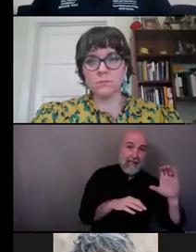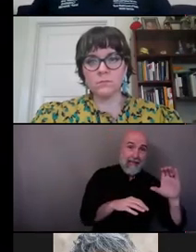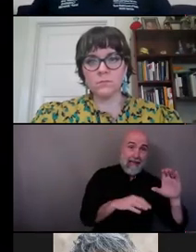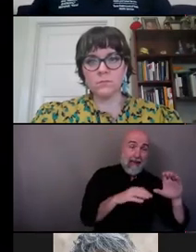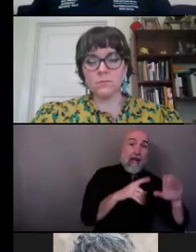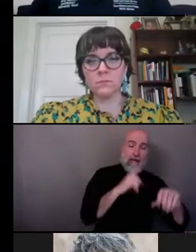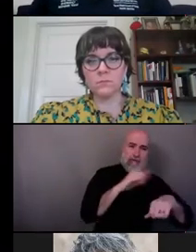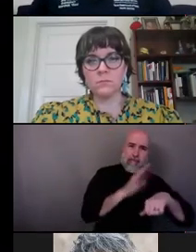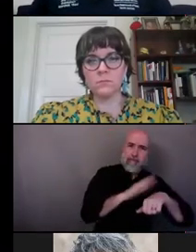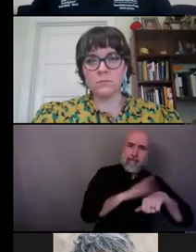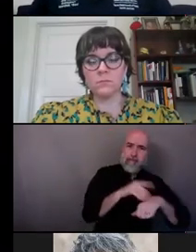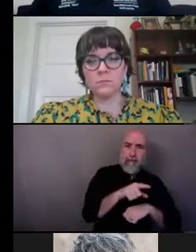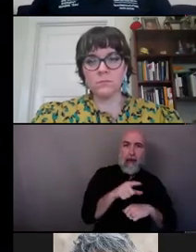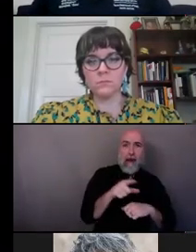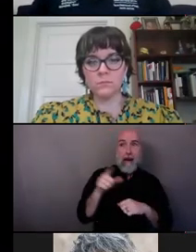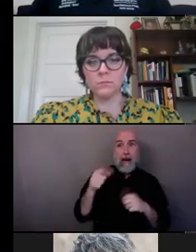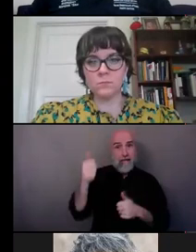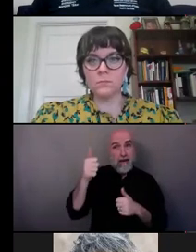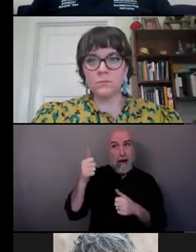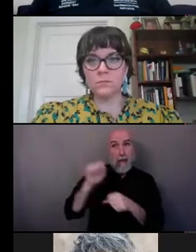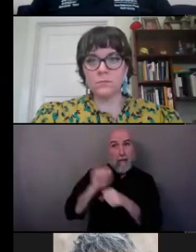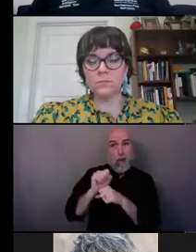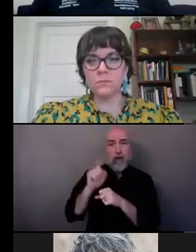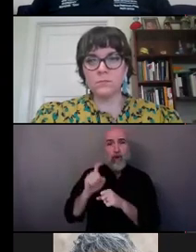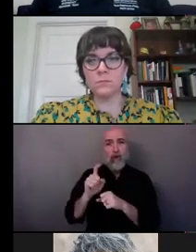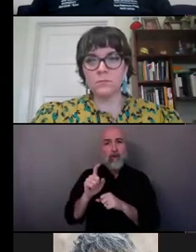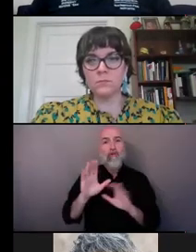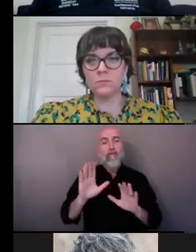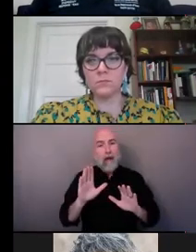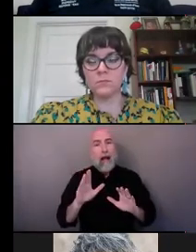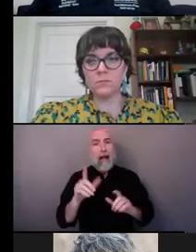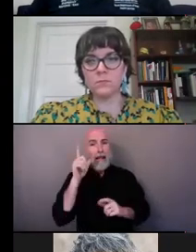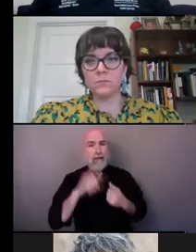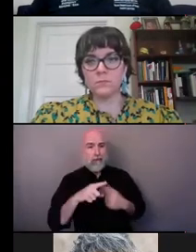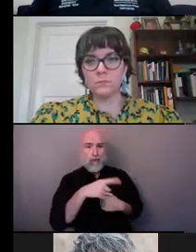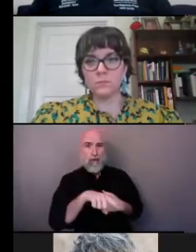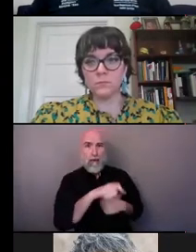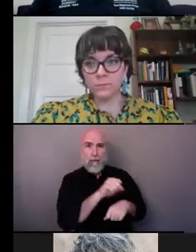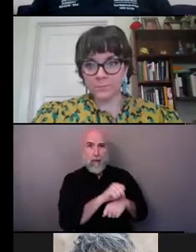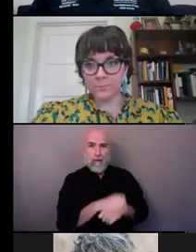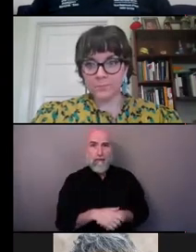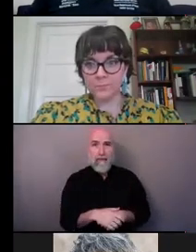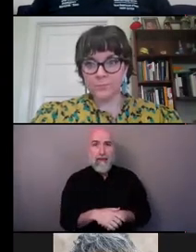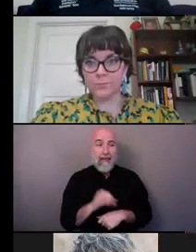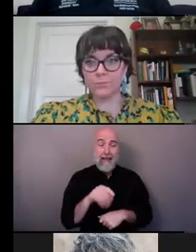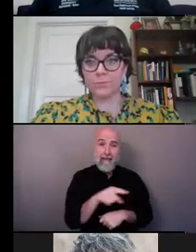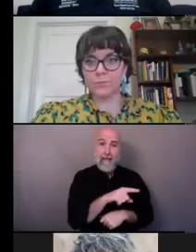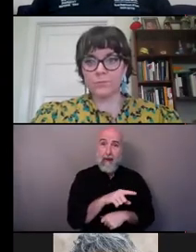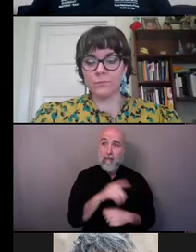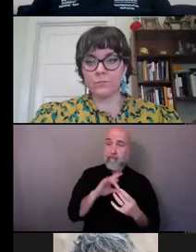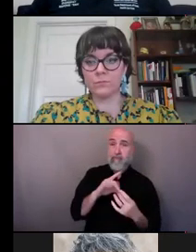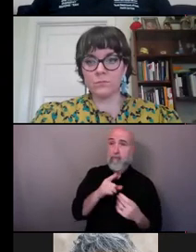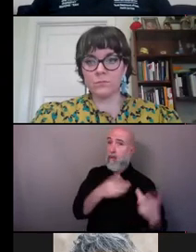cautions very strongly that employers should listen to their employees if they say that they don't want to